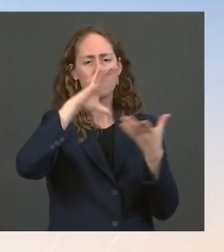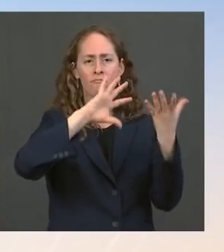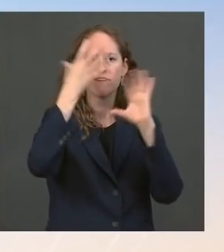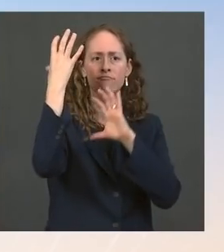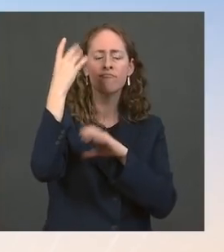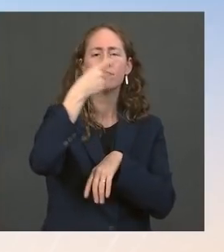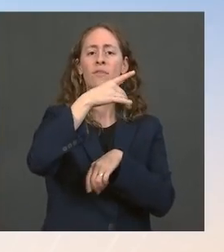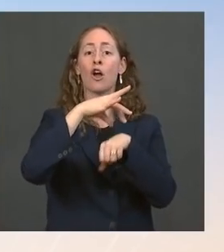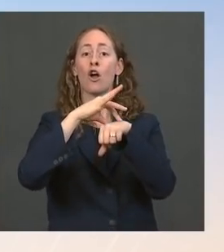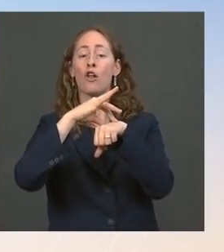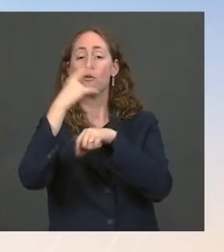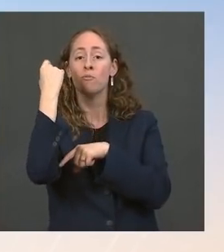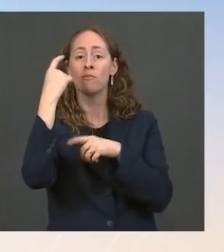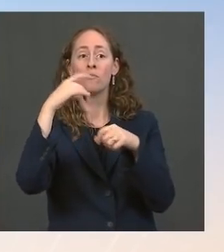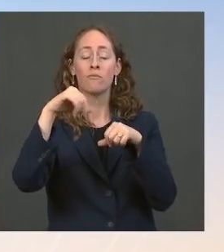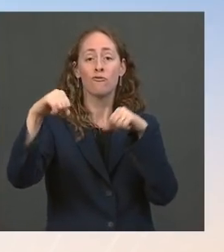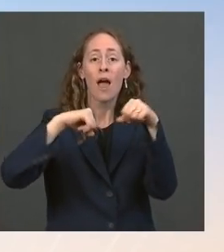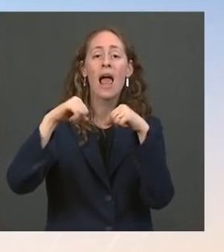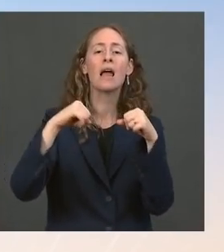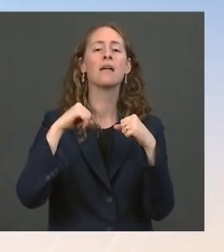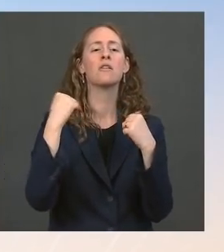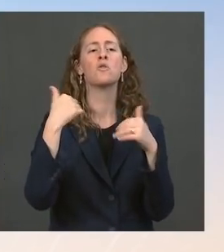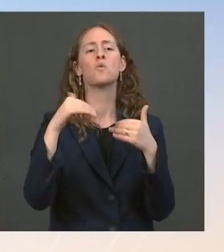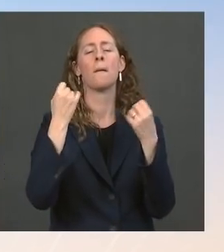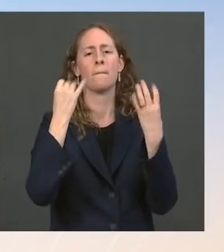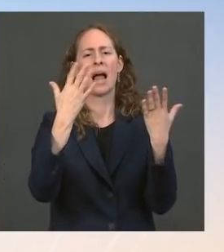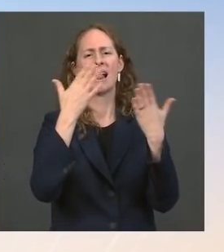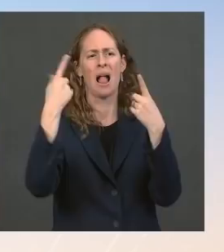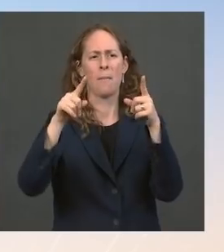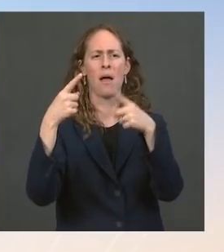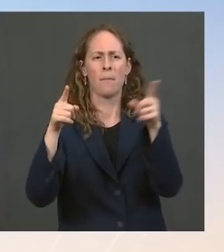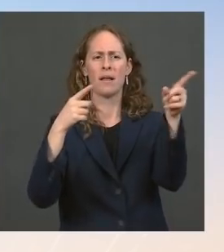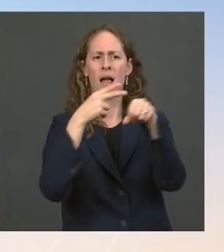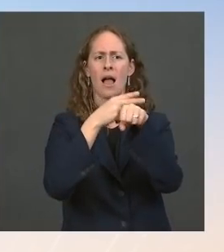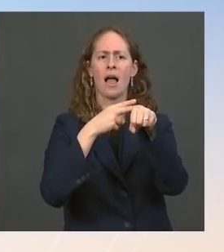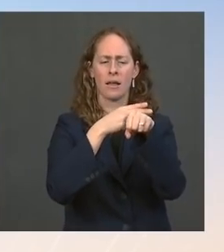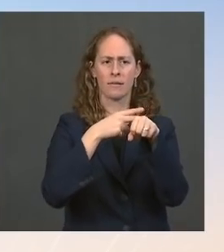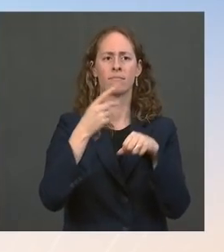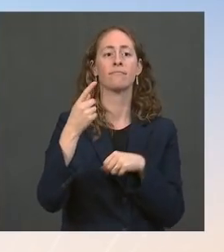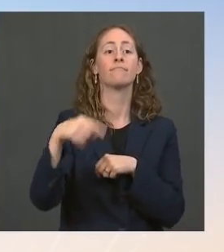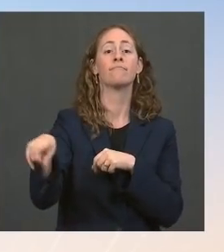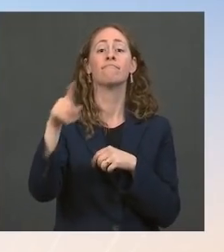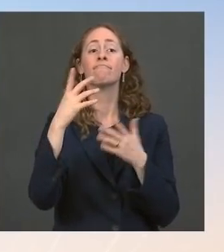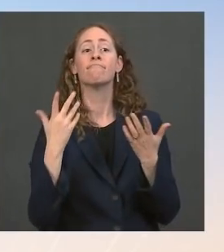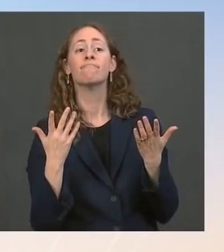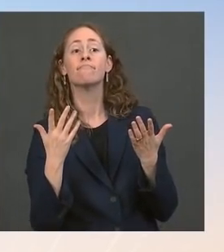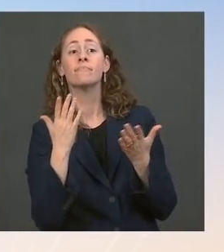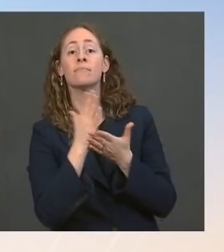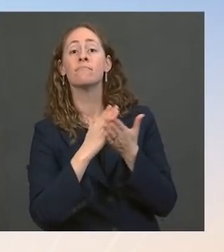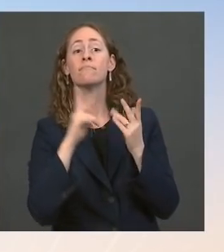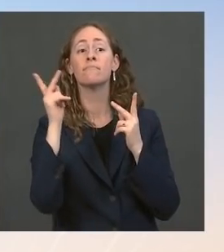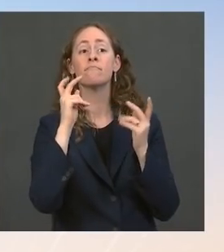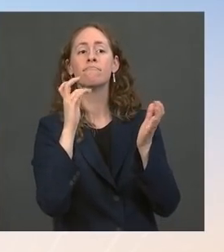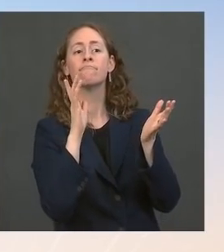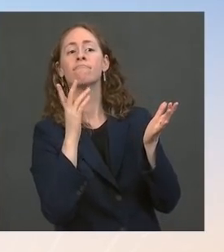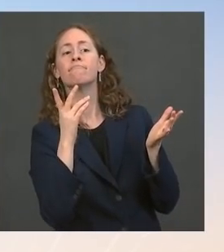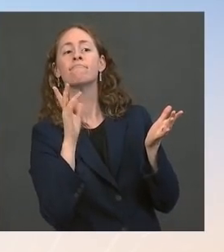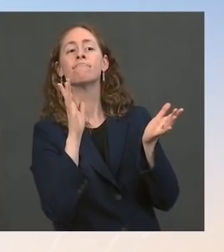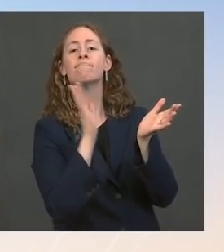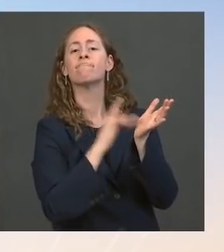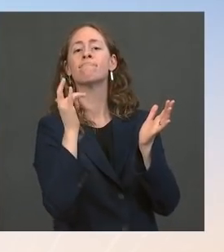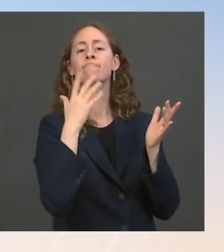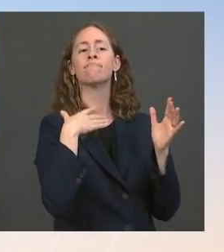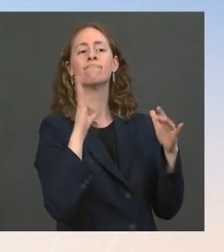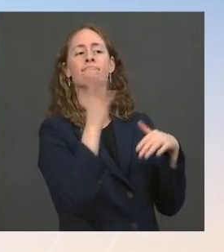earthquake. There are also a number of smugglers who are taking advantage of this, and we've seen that over the course of the last couple of weeks.